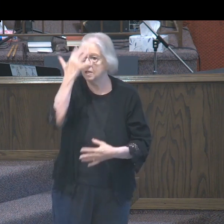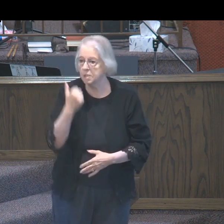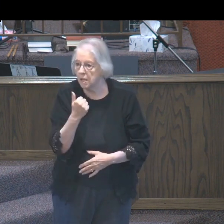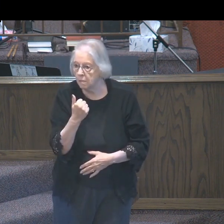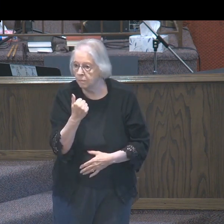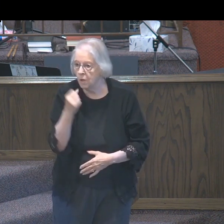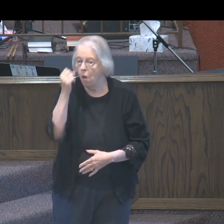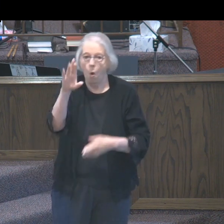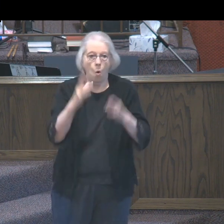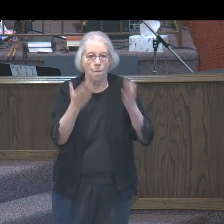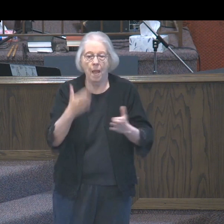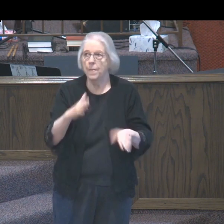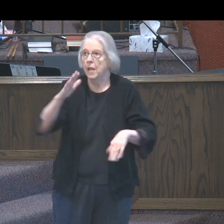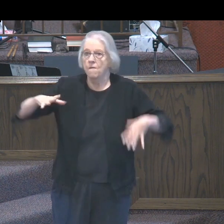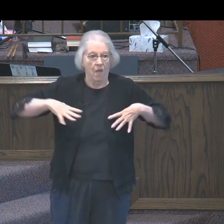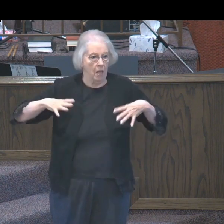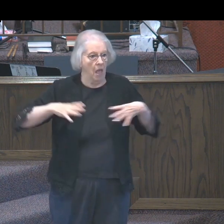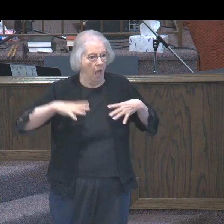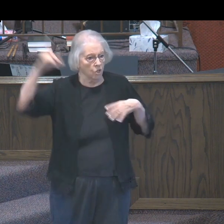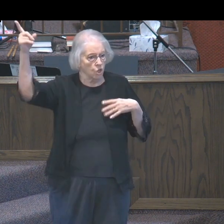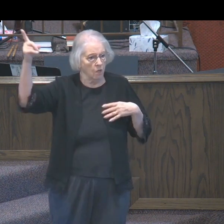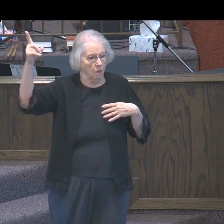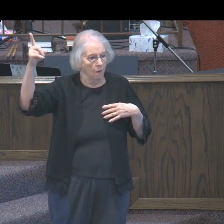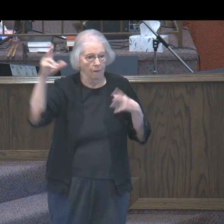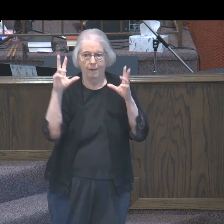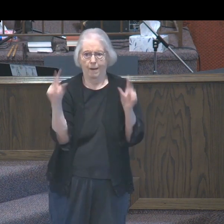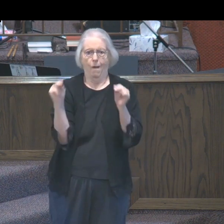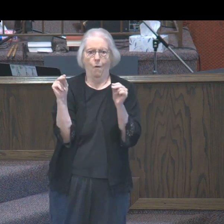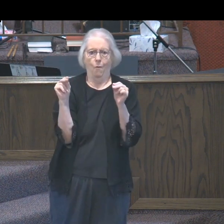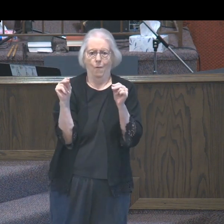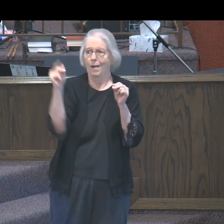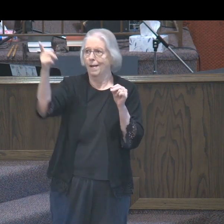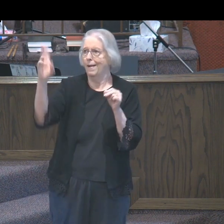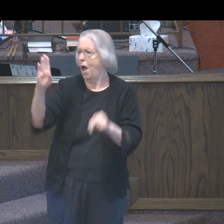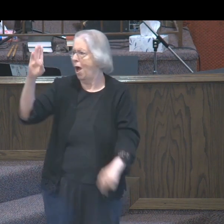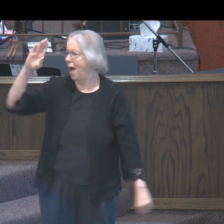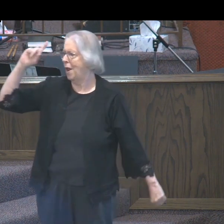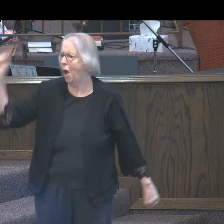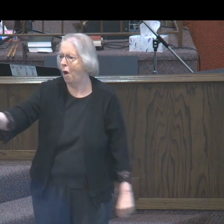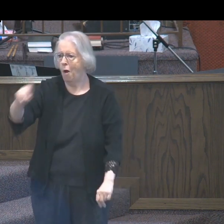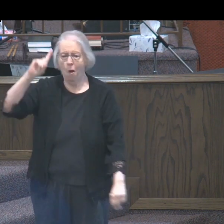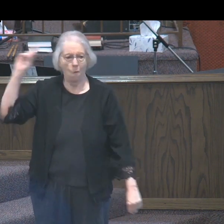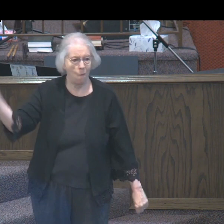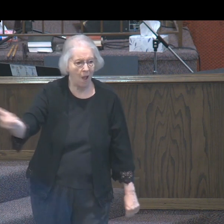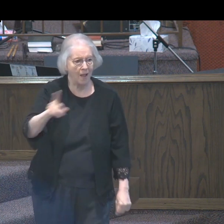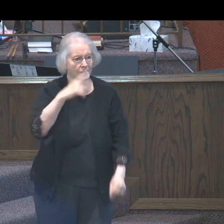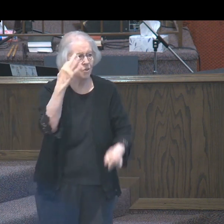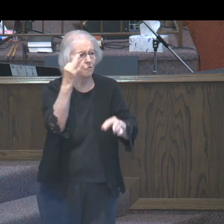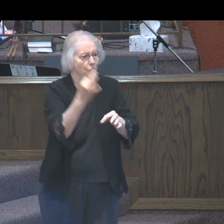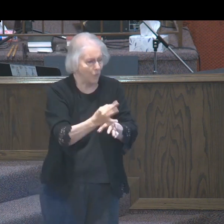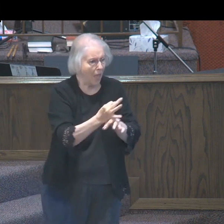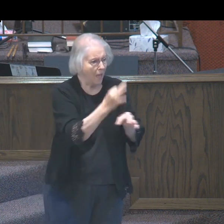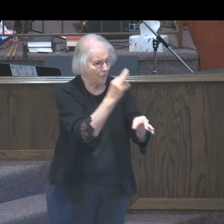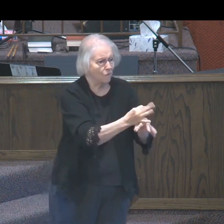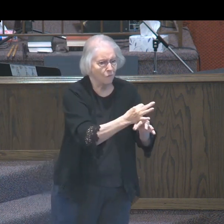of you individually, how cool is that? Our God is such a great God. He can